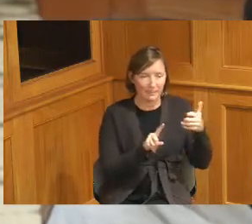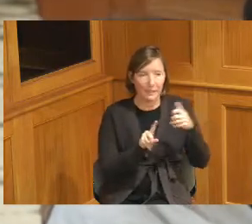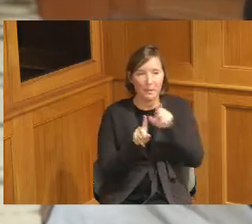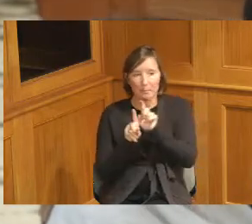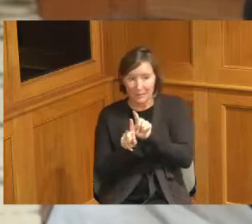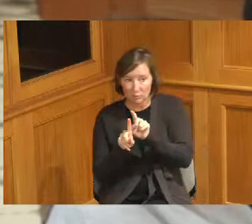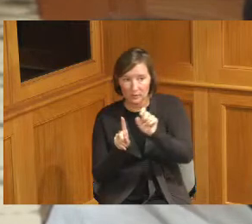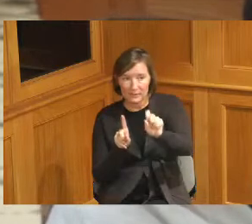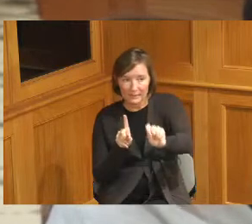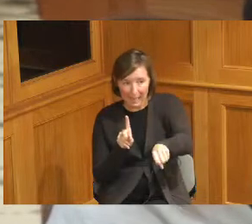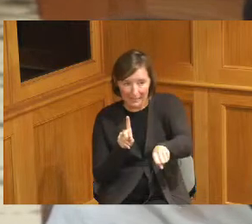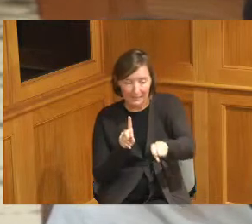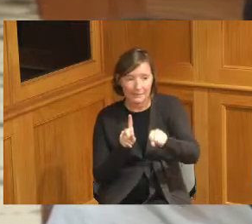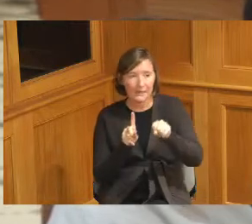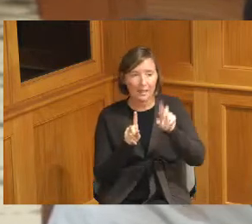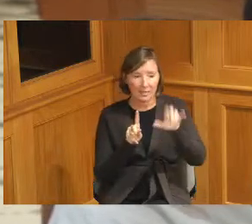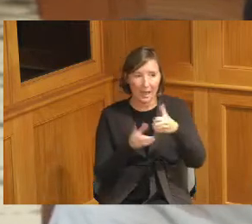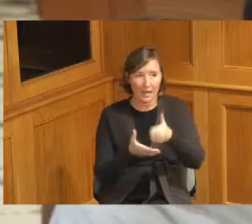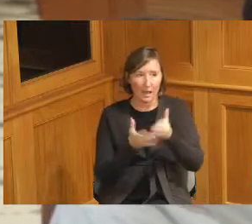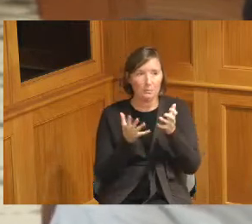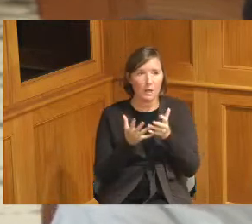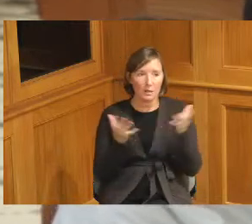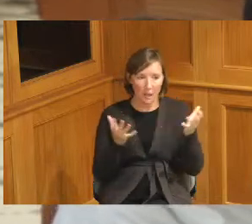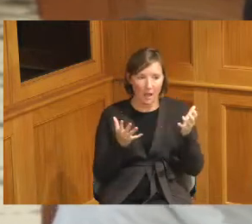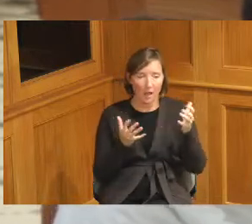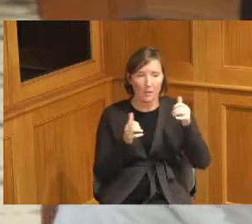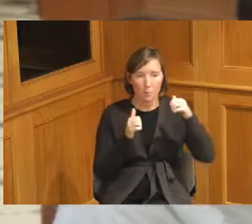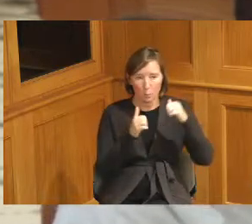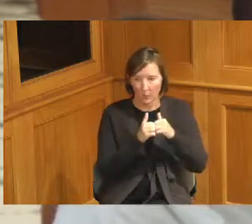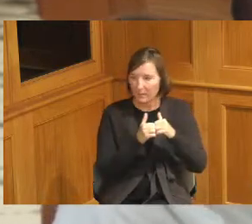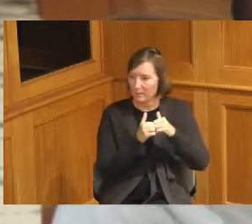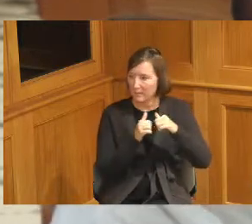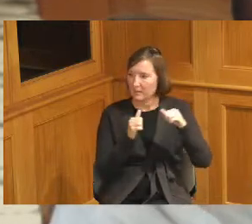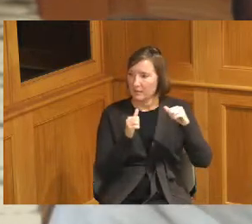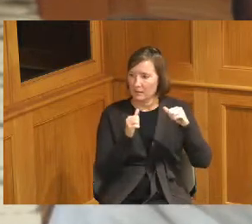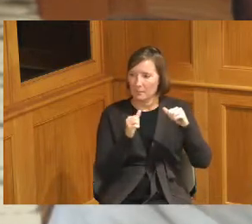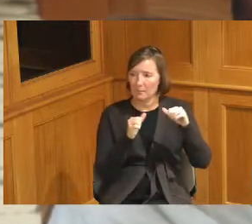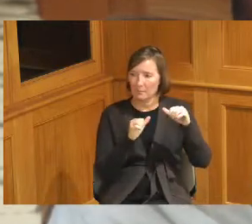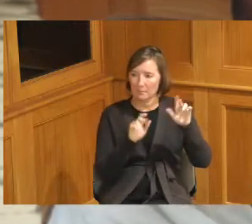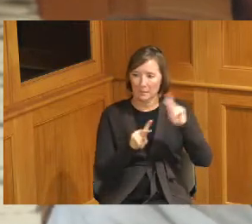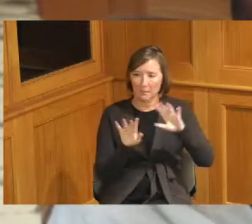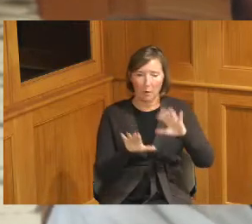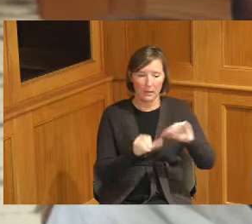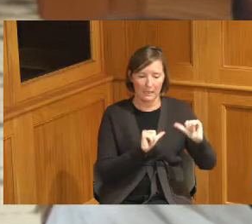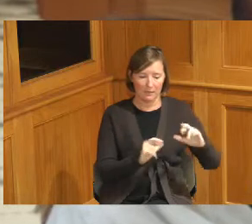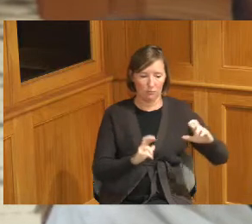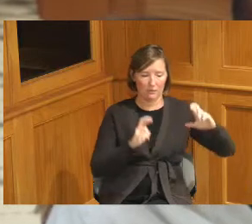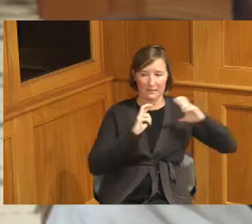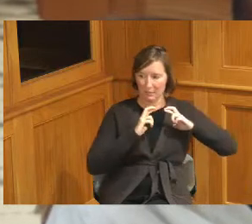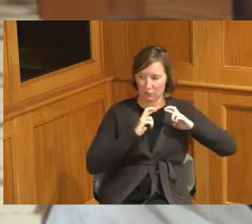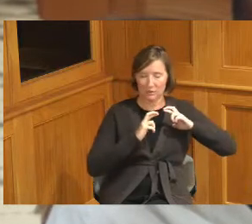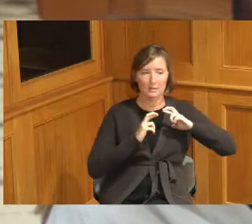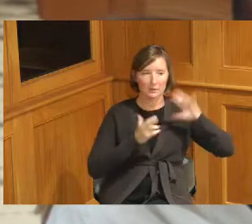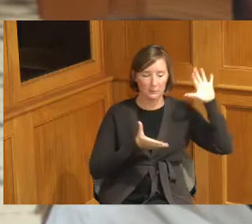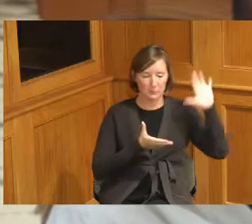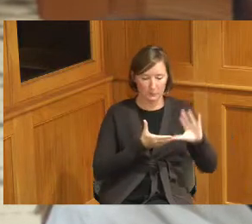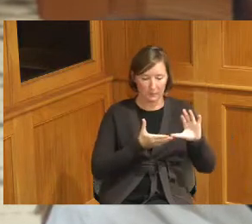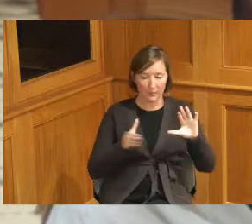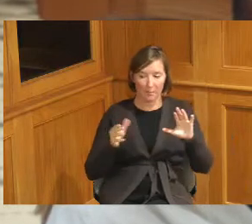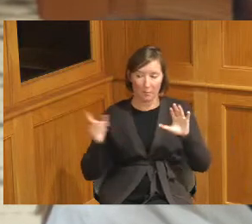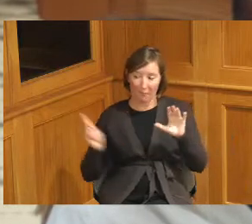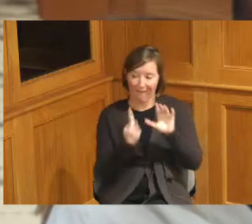mentoring helps out in the succession. It's really a DEIB effort because it's